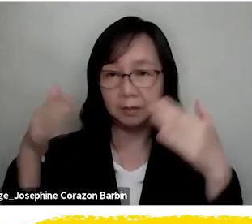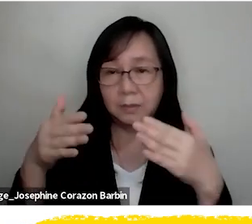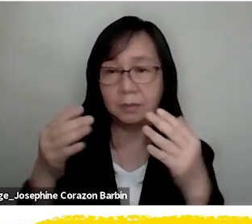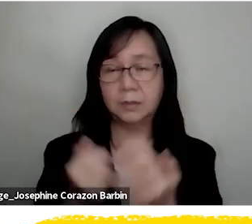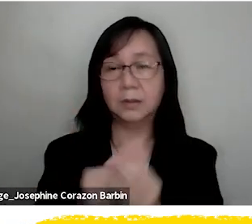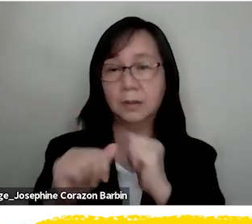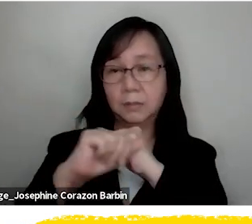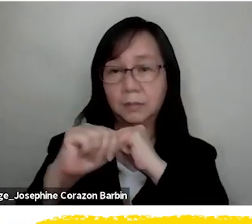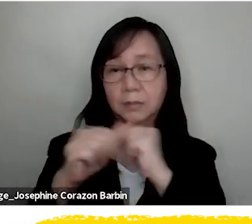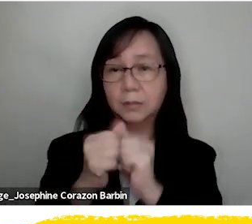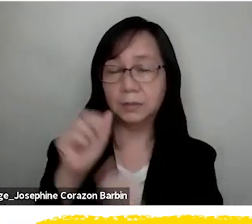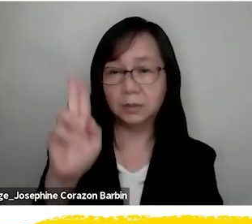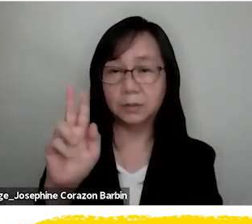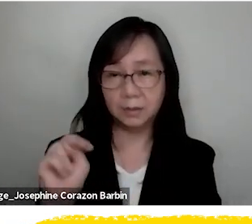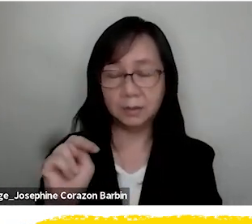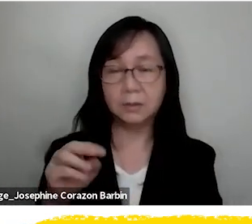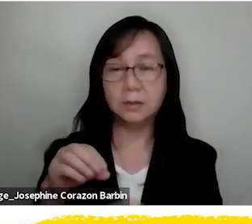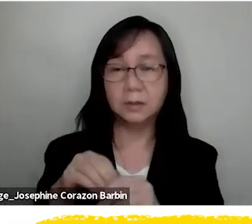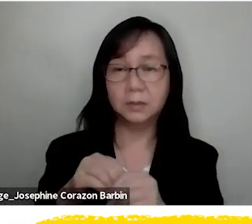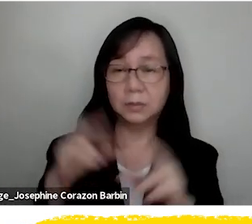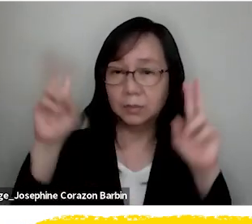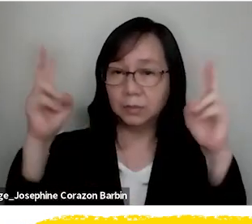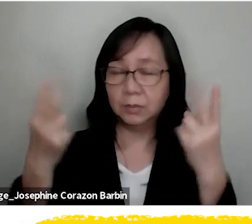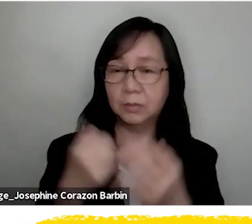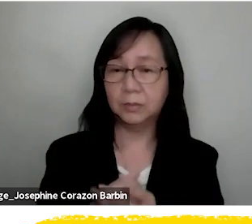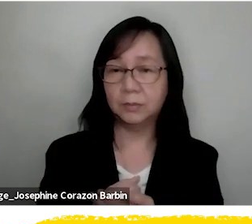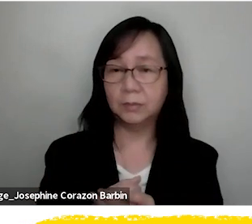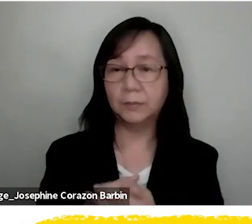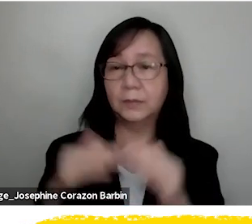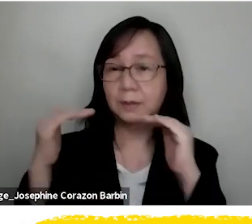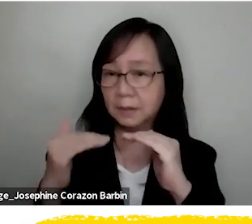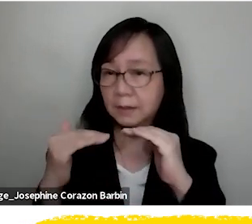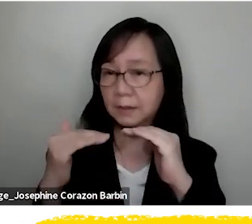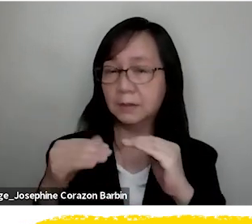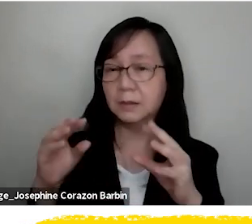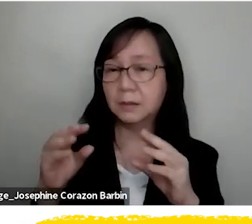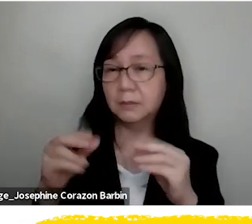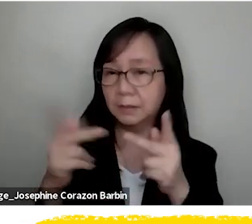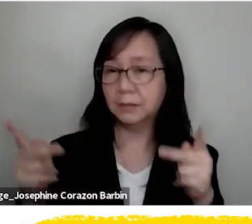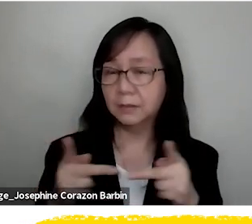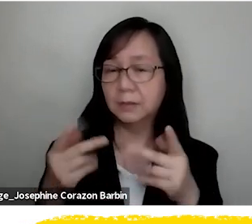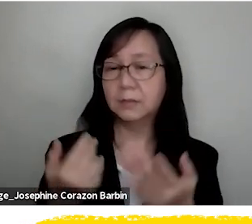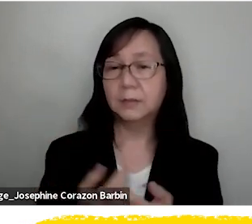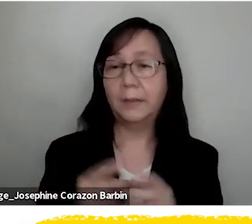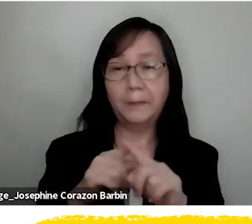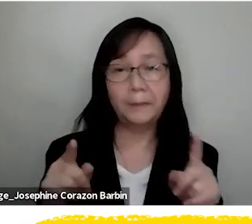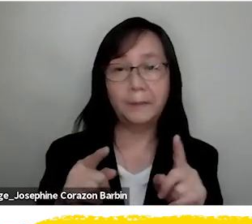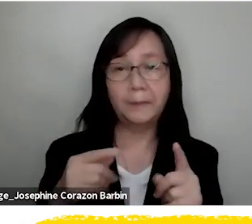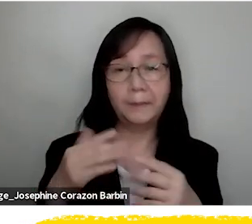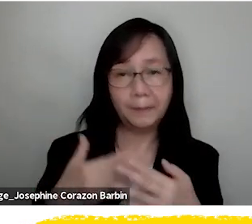the UN, in the context of a standard setting, for example. But before going